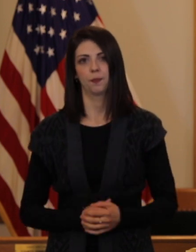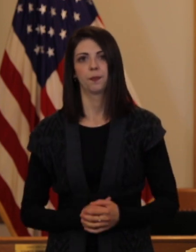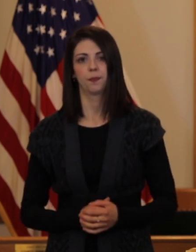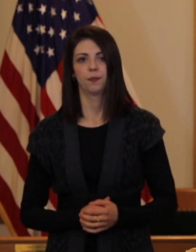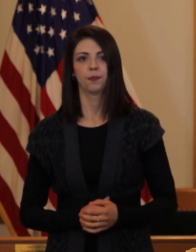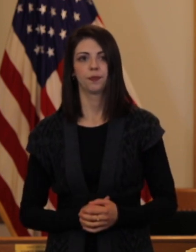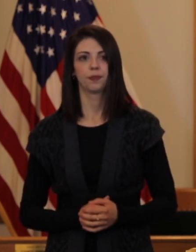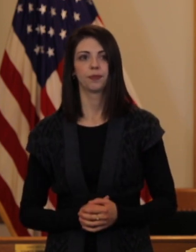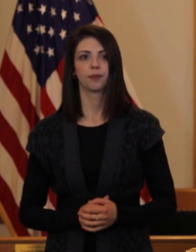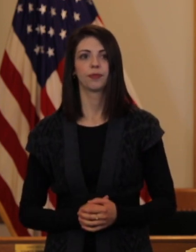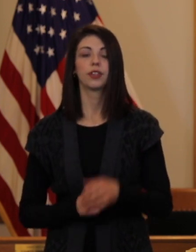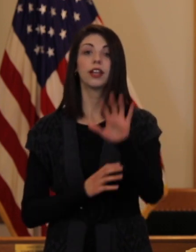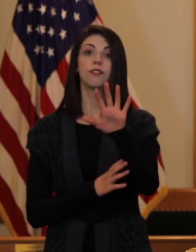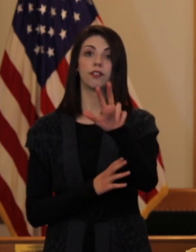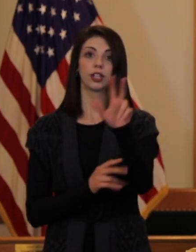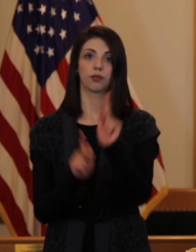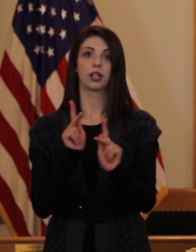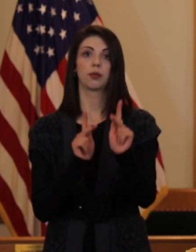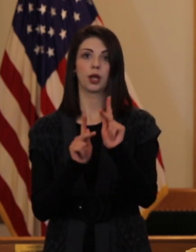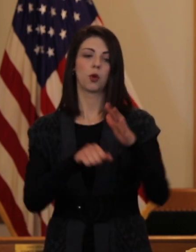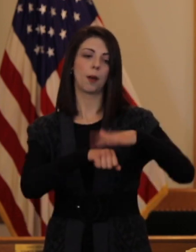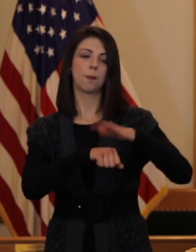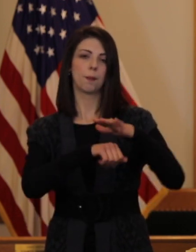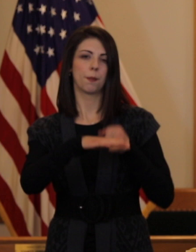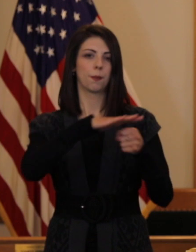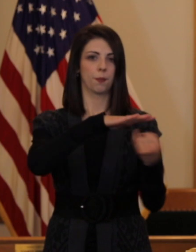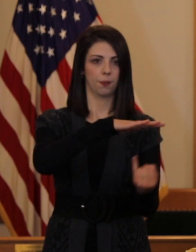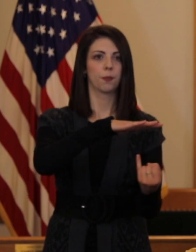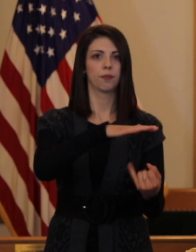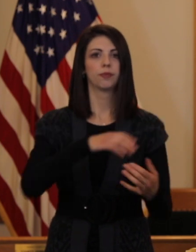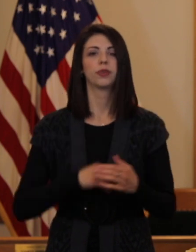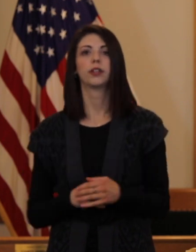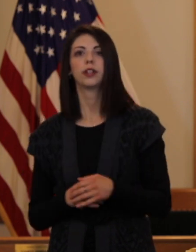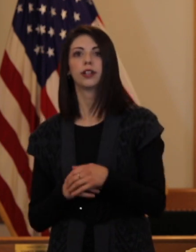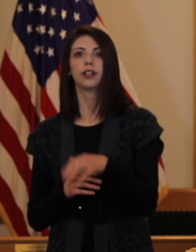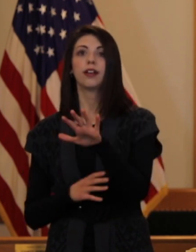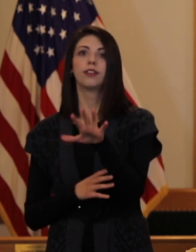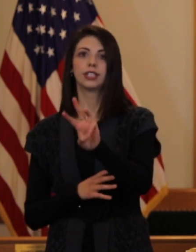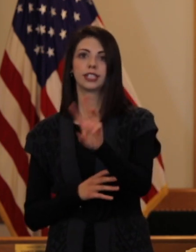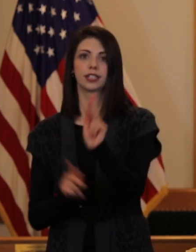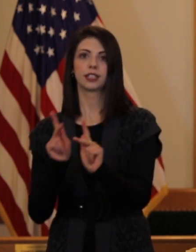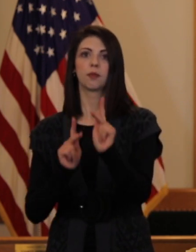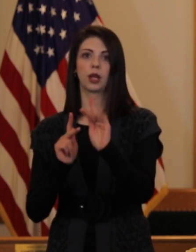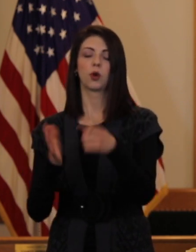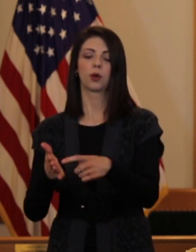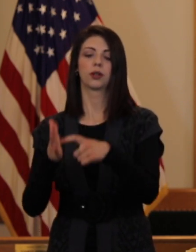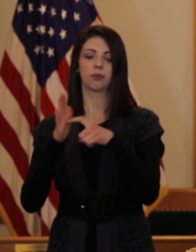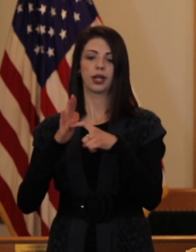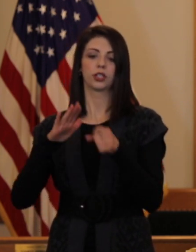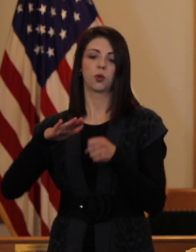returned. We have 53 residents in precautionary quarantine and 56 residents